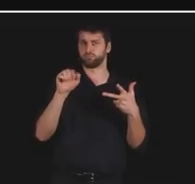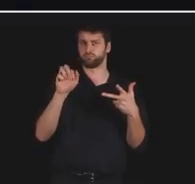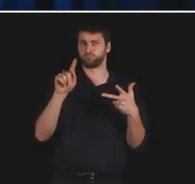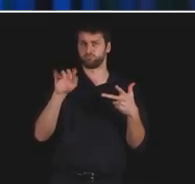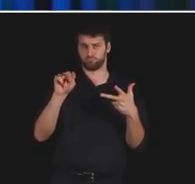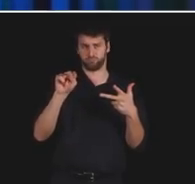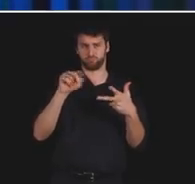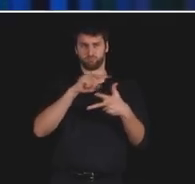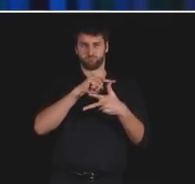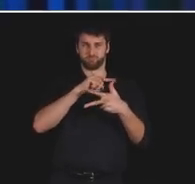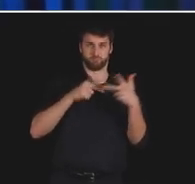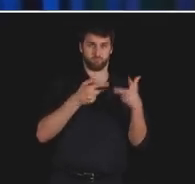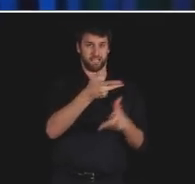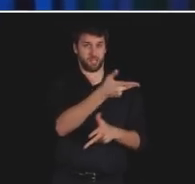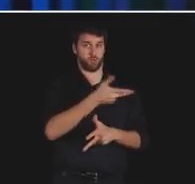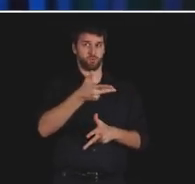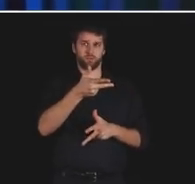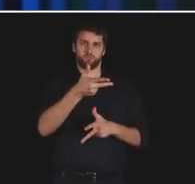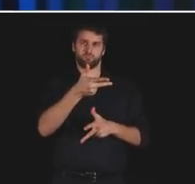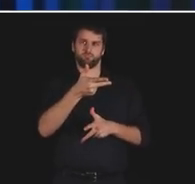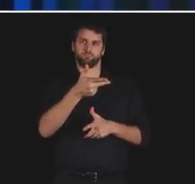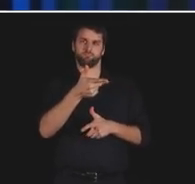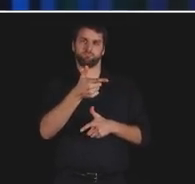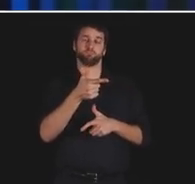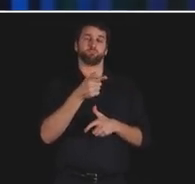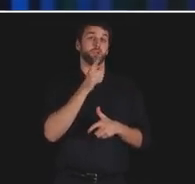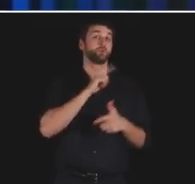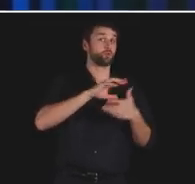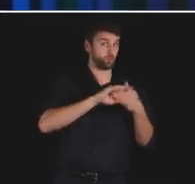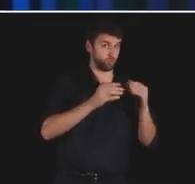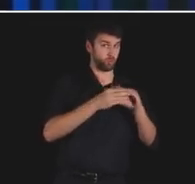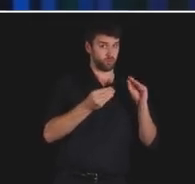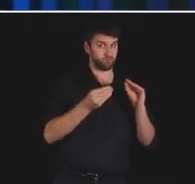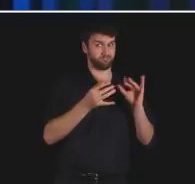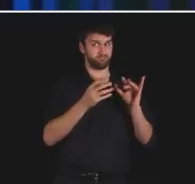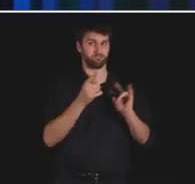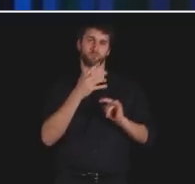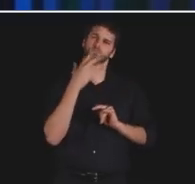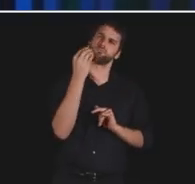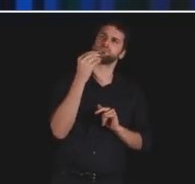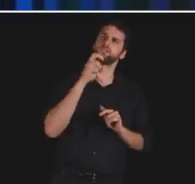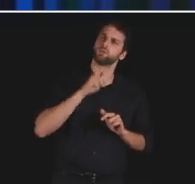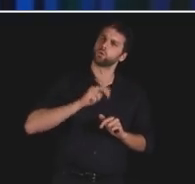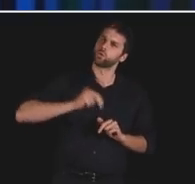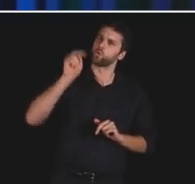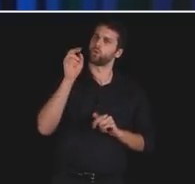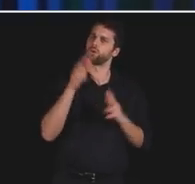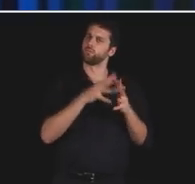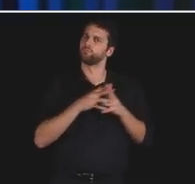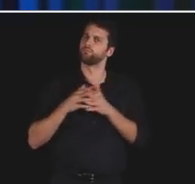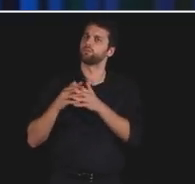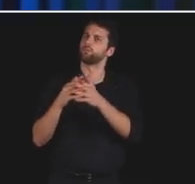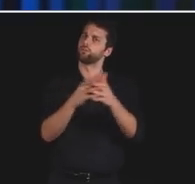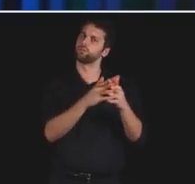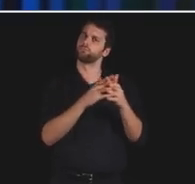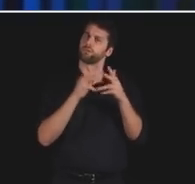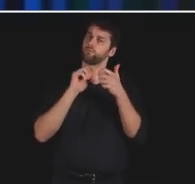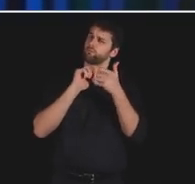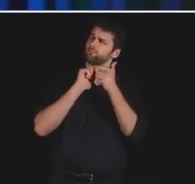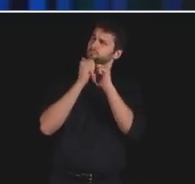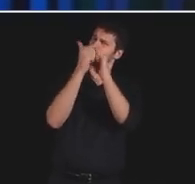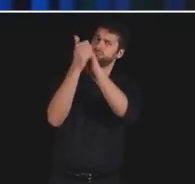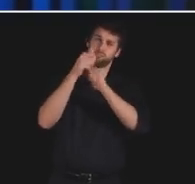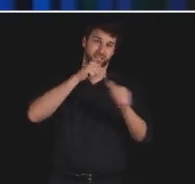who went around North America, mostly the US, in 1998, trying to outdo each other by seeing as